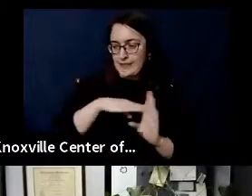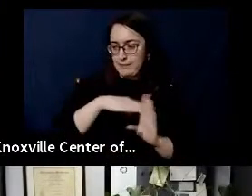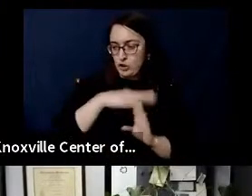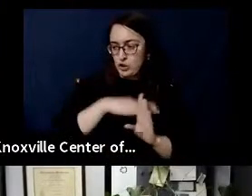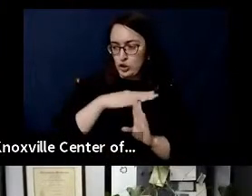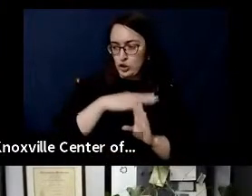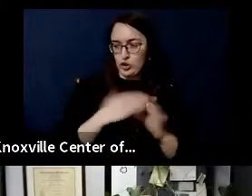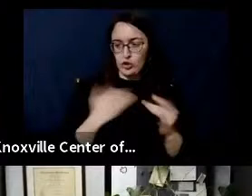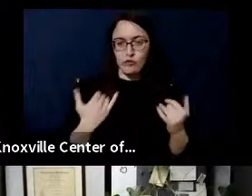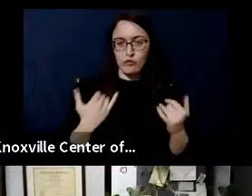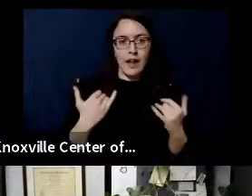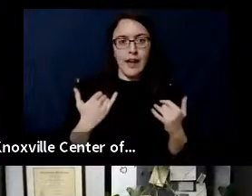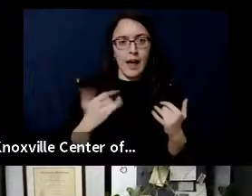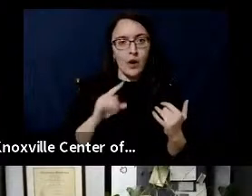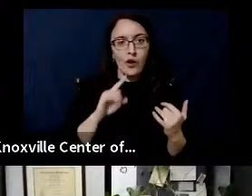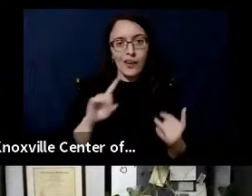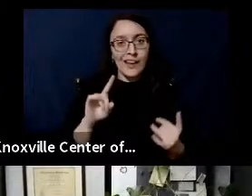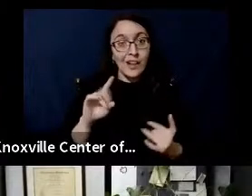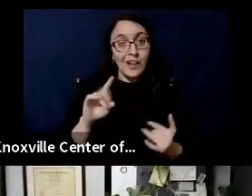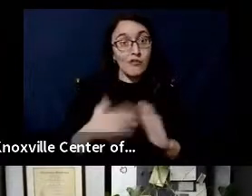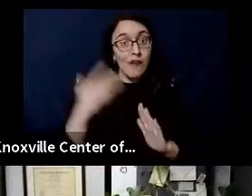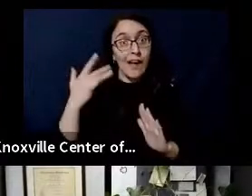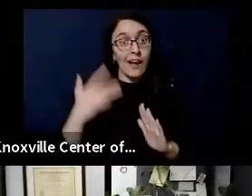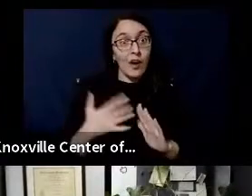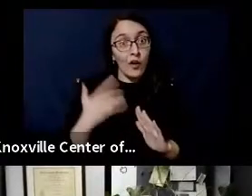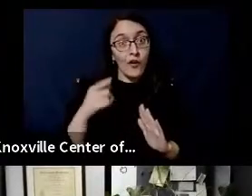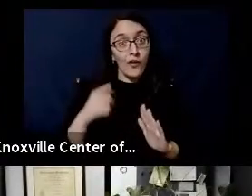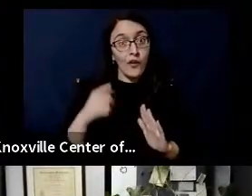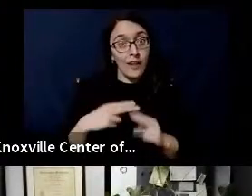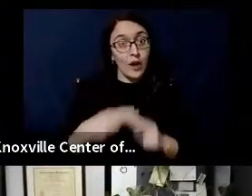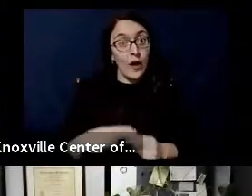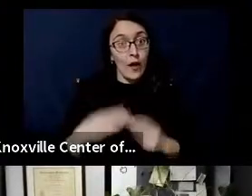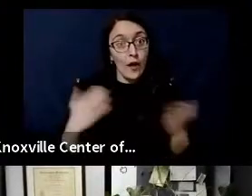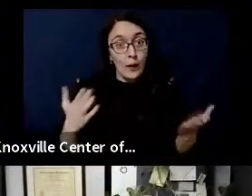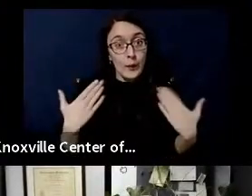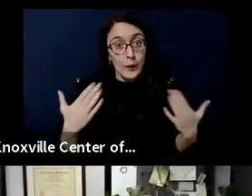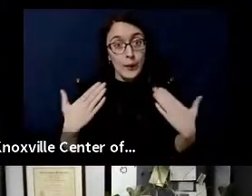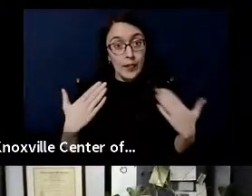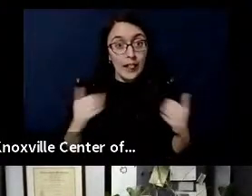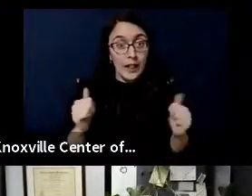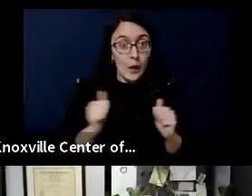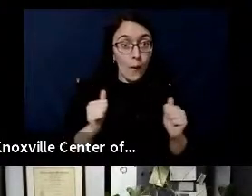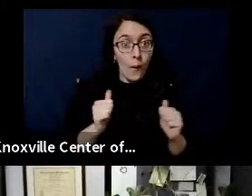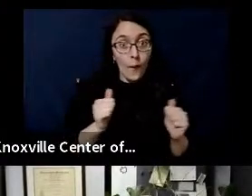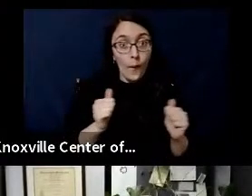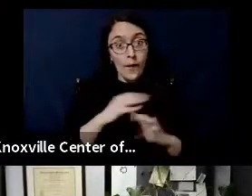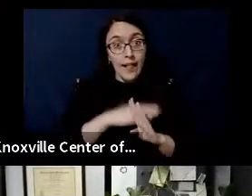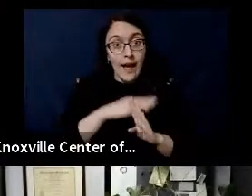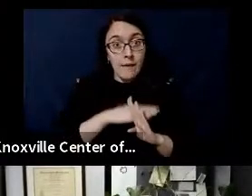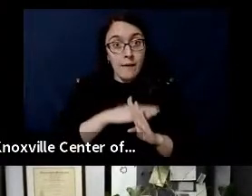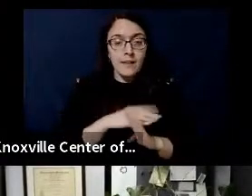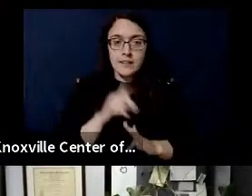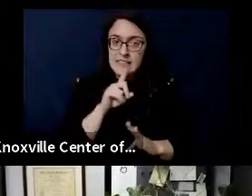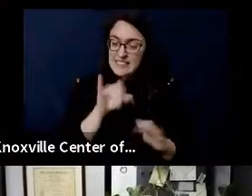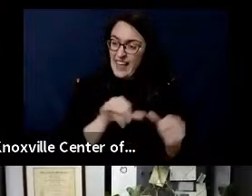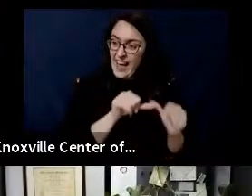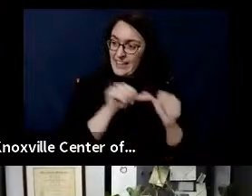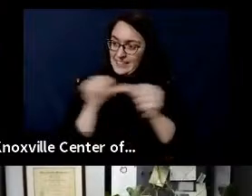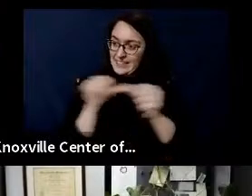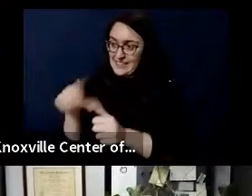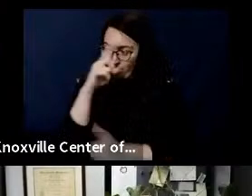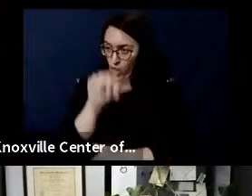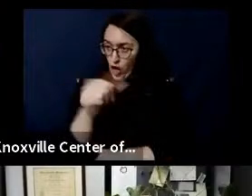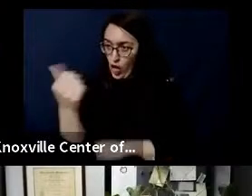or actually rarely would I call them a cooler climate. So, I mean, is that consistent from other countries? I just haven't